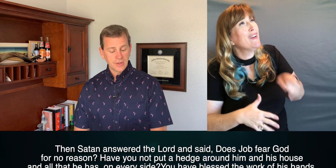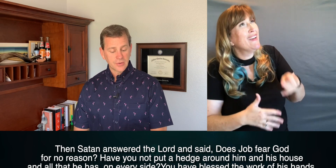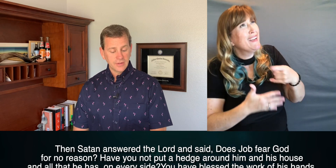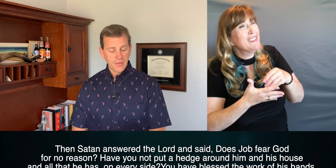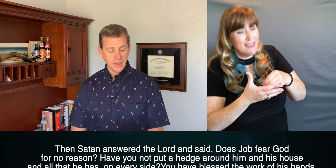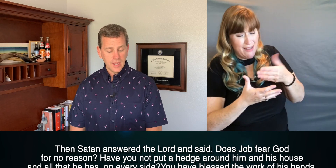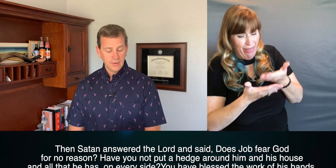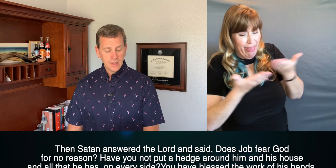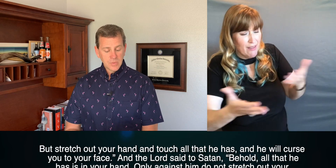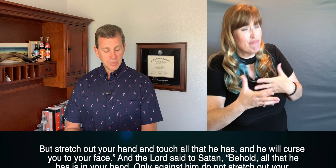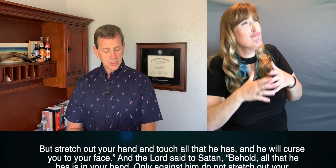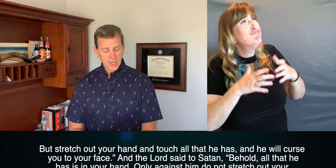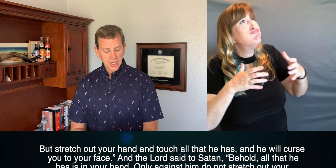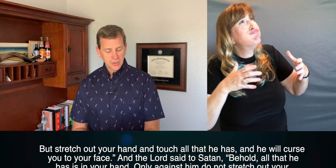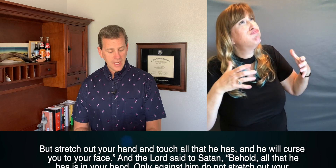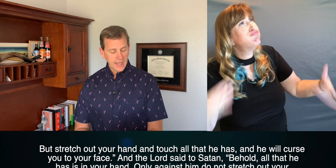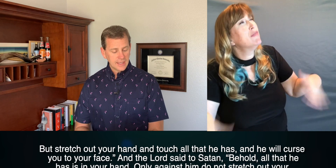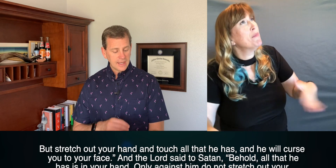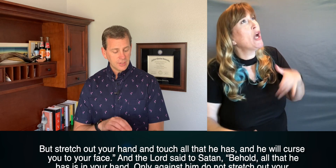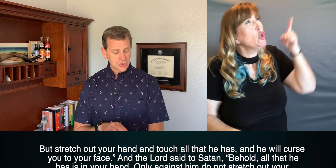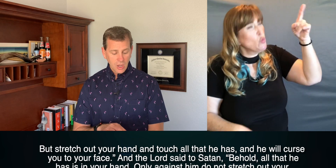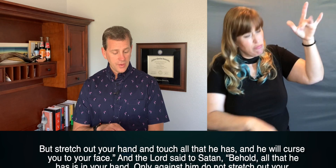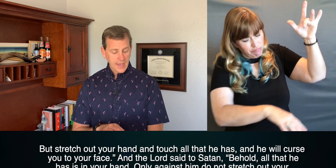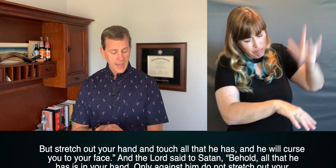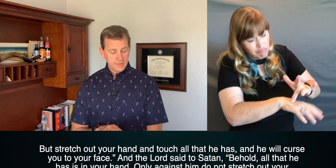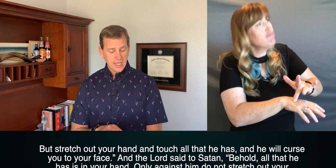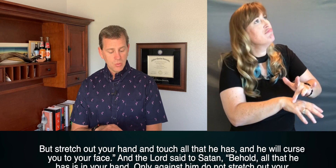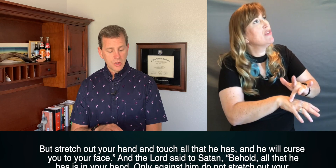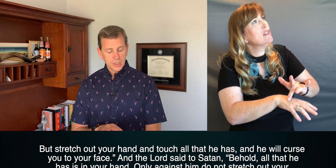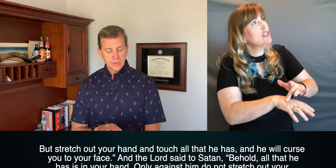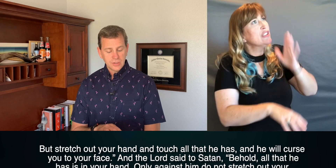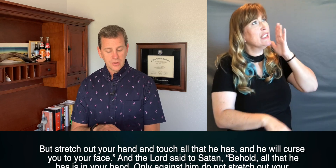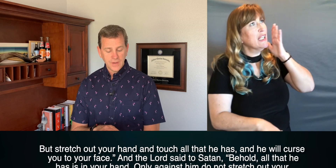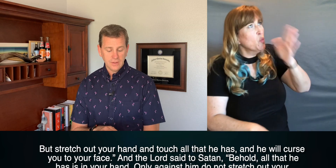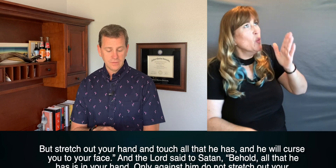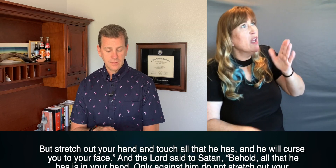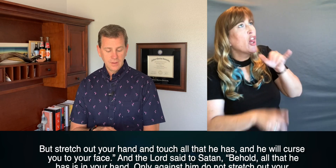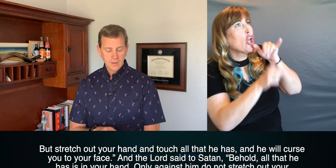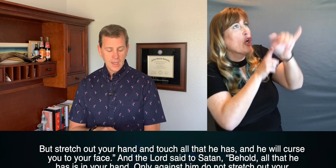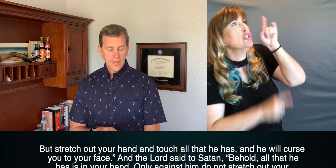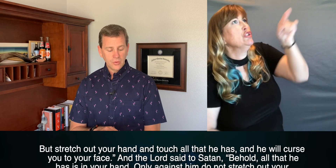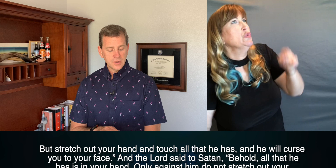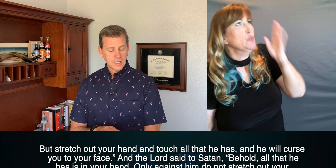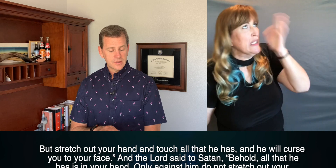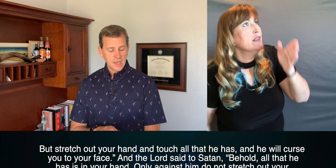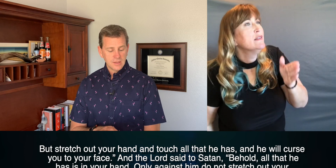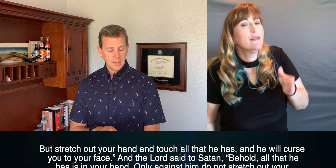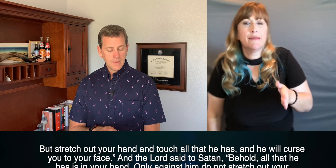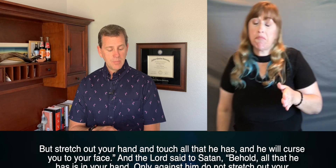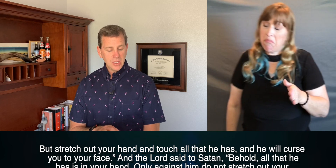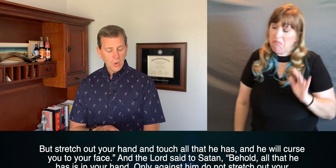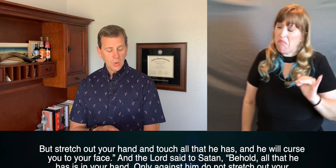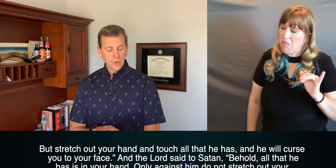possessions have increased in the land. But stretch out your hand and touch all that he has, and he will curse you to your face.' And the Lord said to